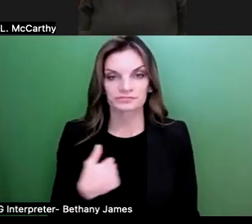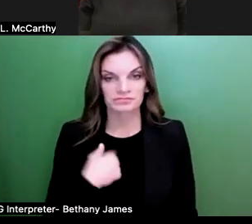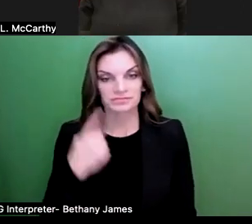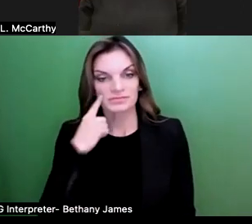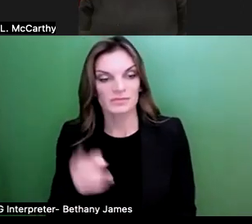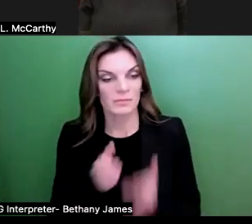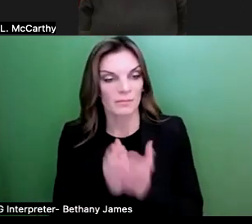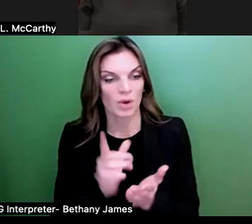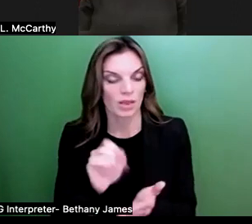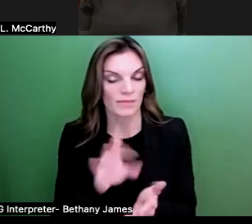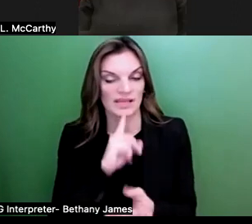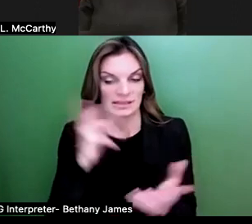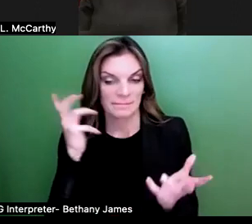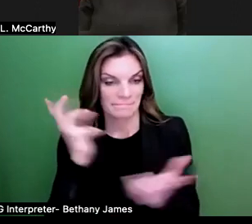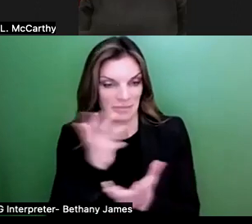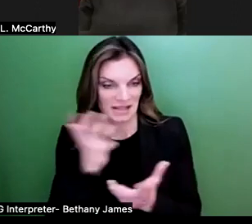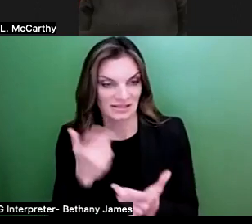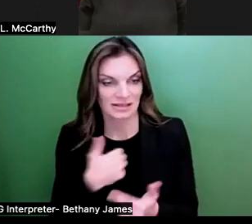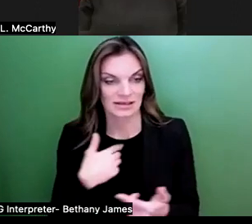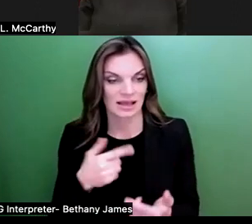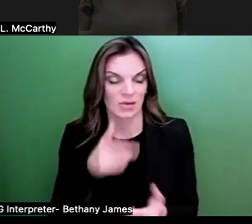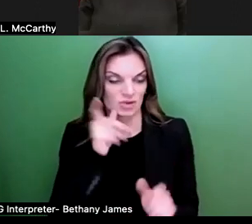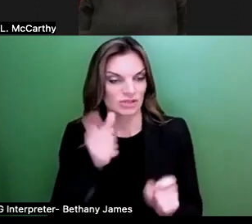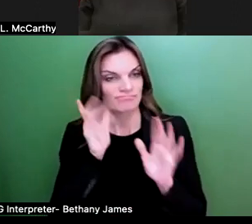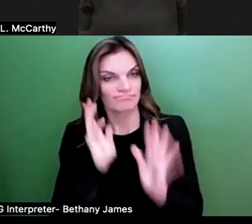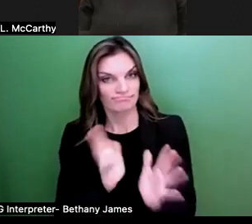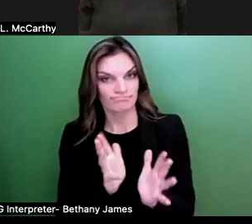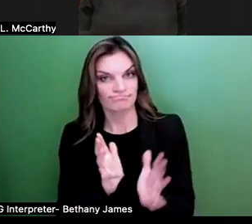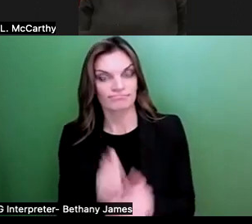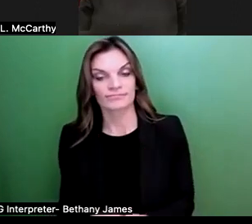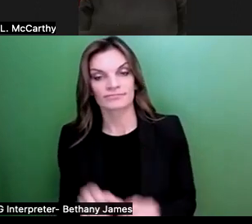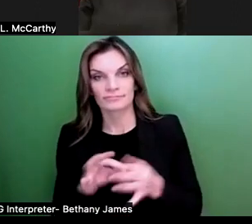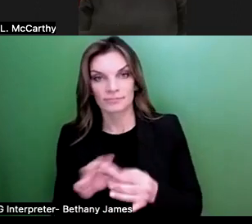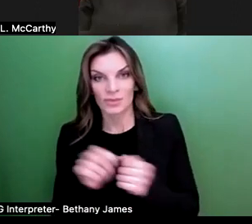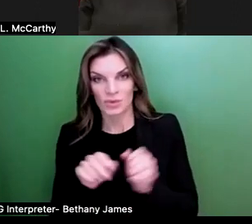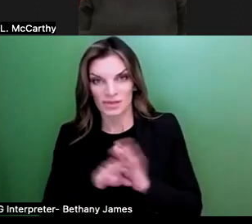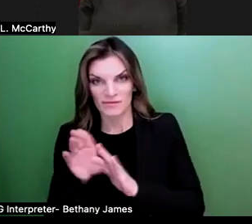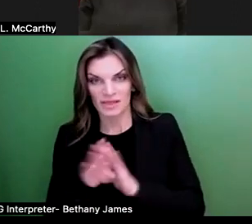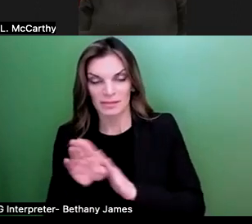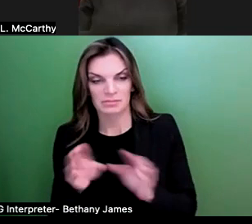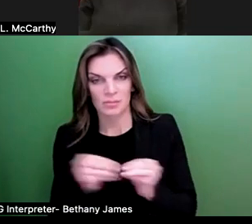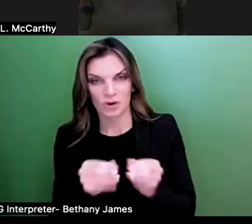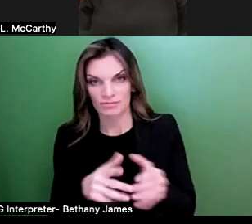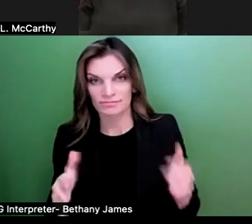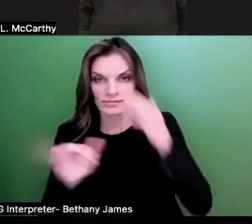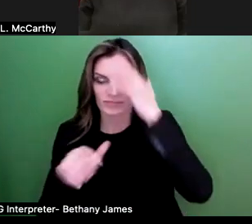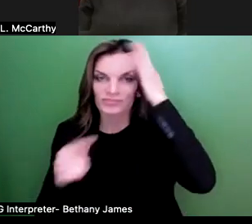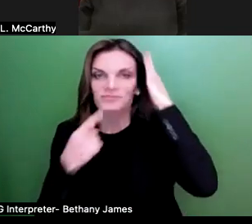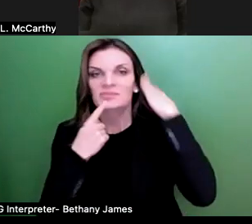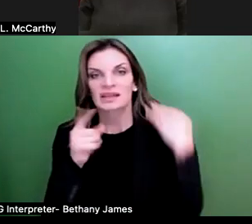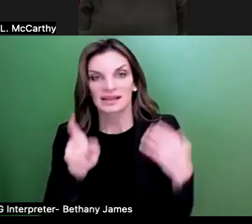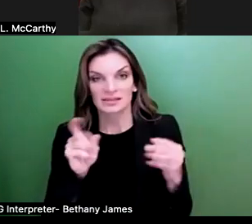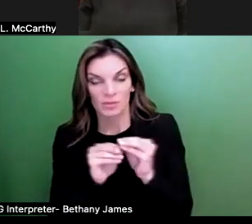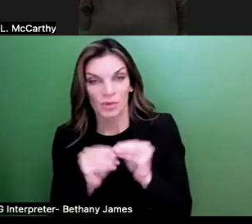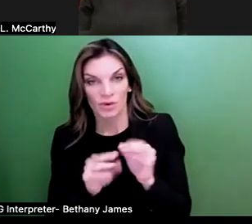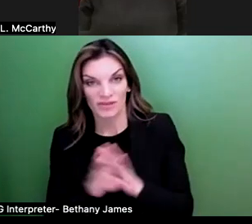club is amazing. I wouldn't really do anything with it in terms of developing it. Ms. Phillips-Staley had said, needs to be developed. I